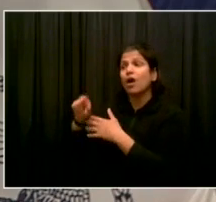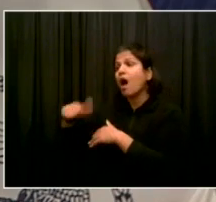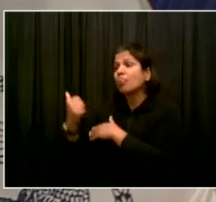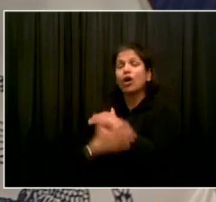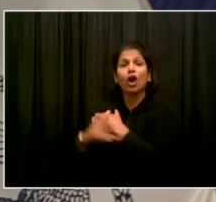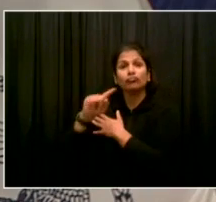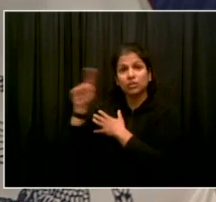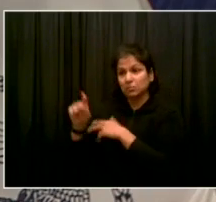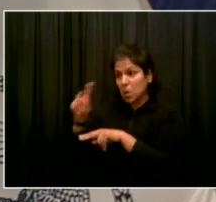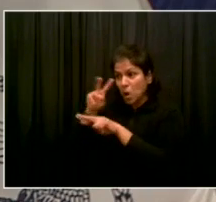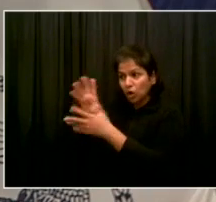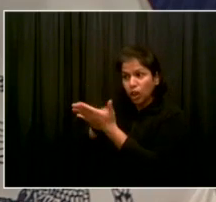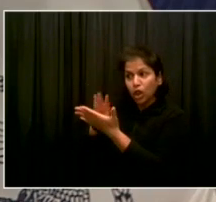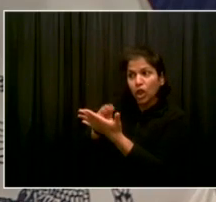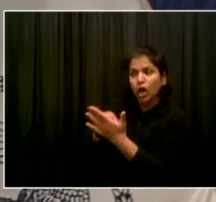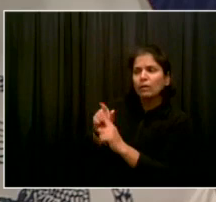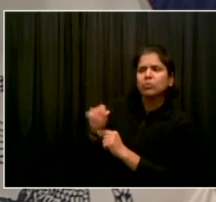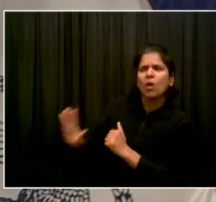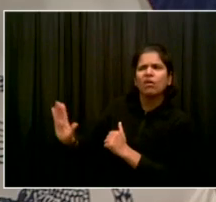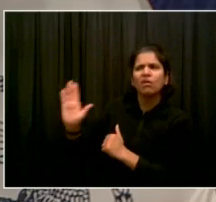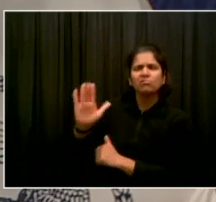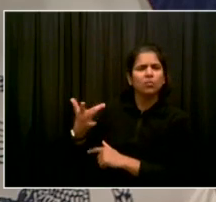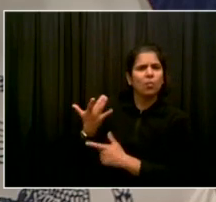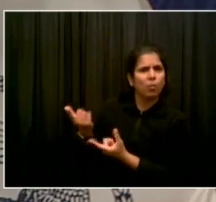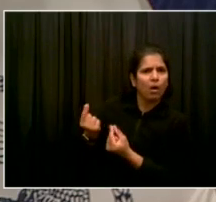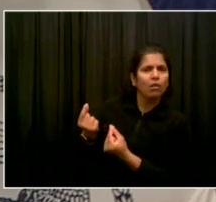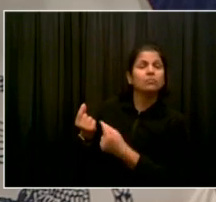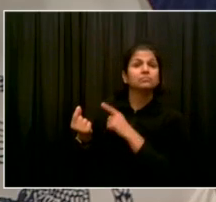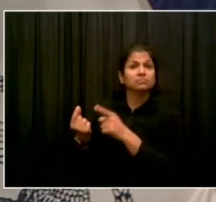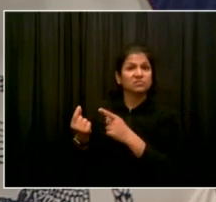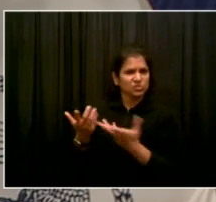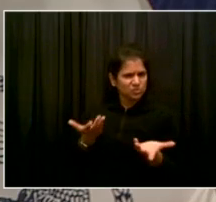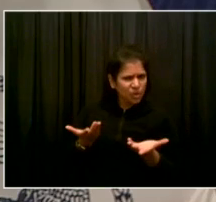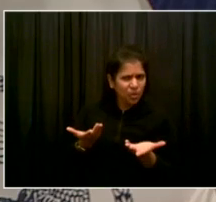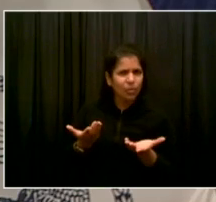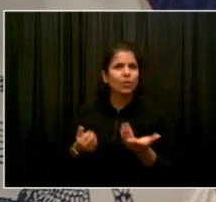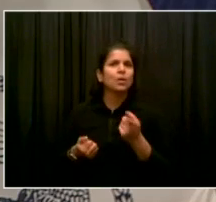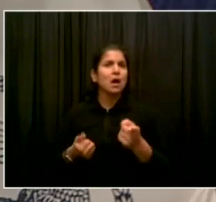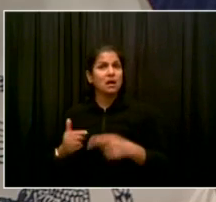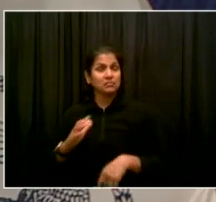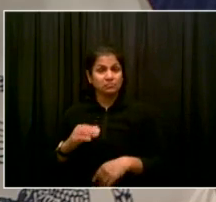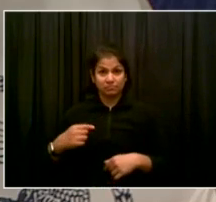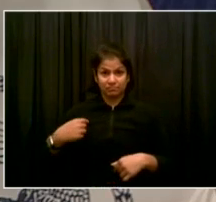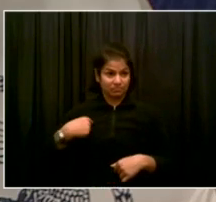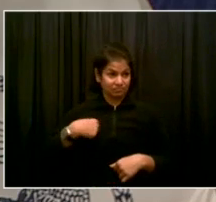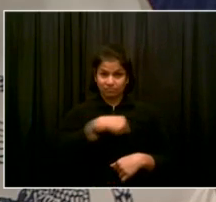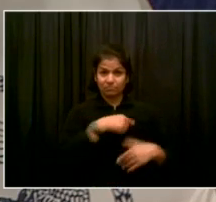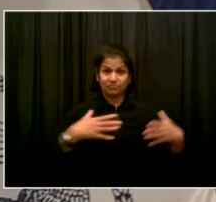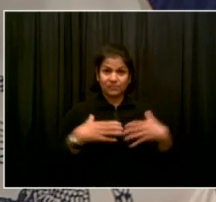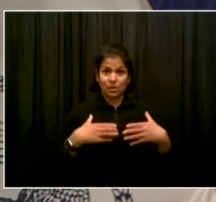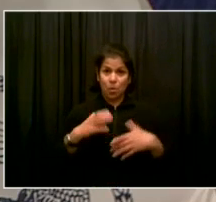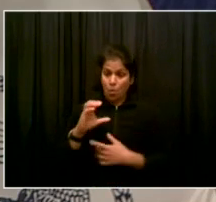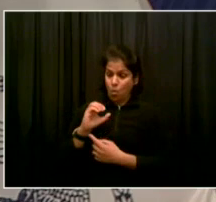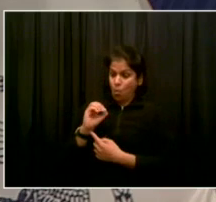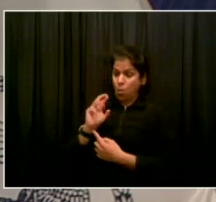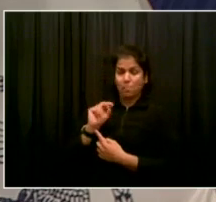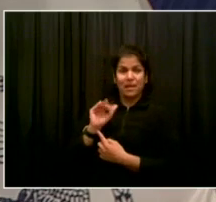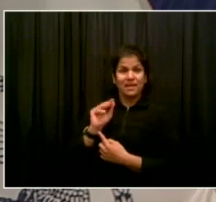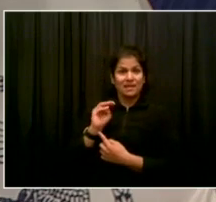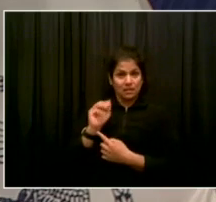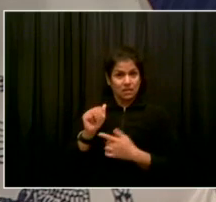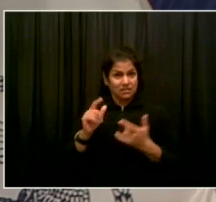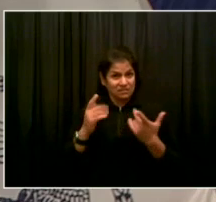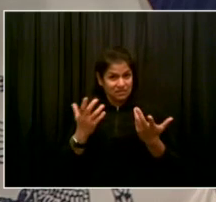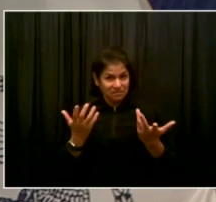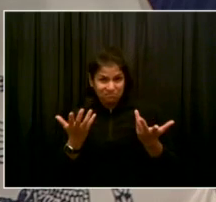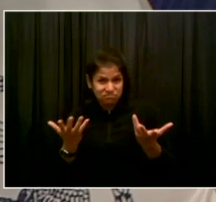are, whether the cases are considered mild, even among the unvaccinated, and how many